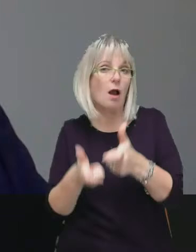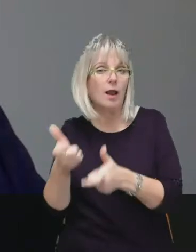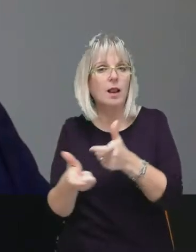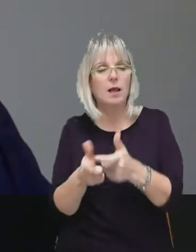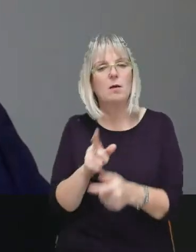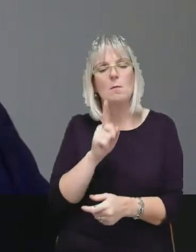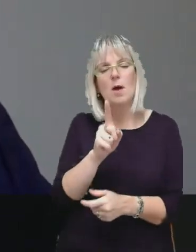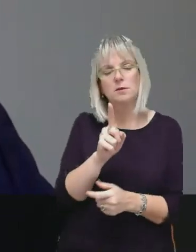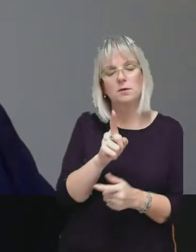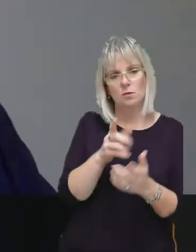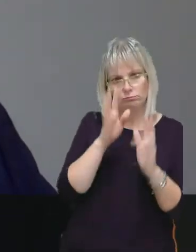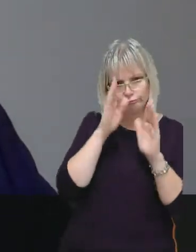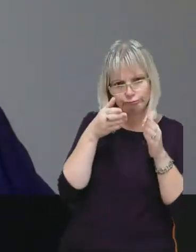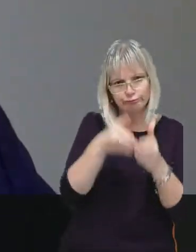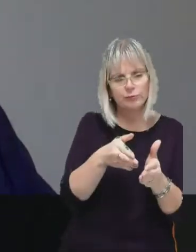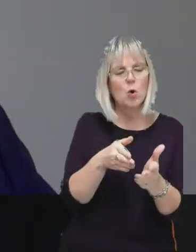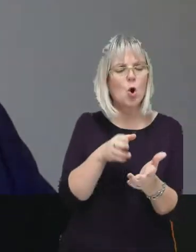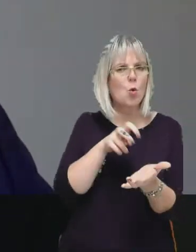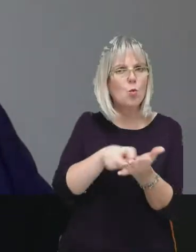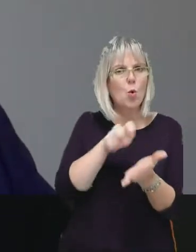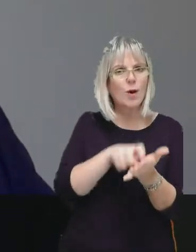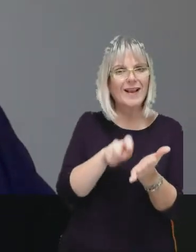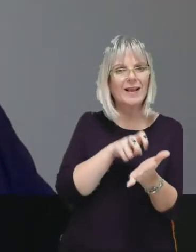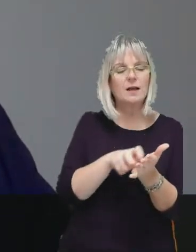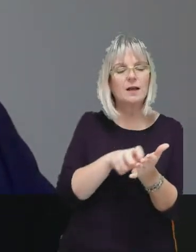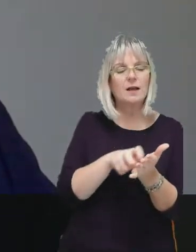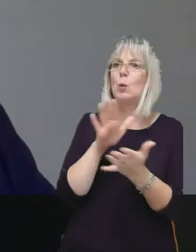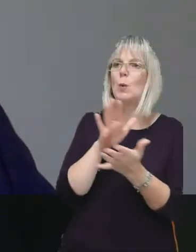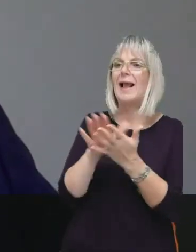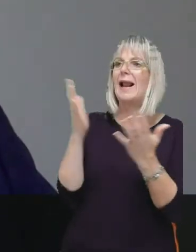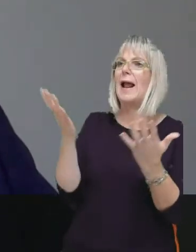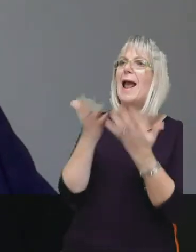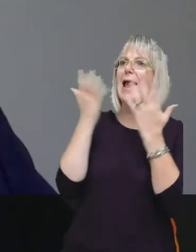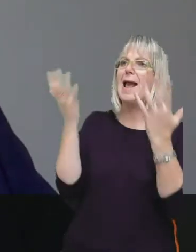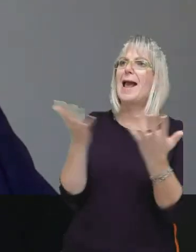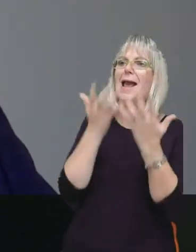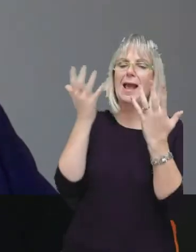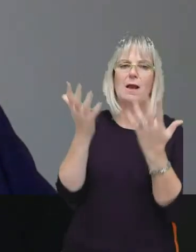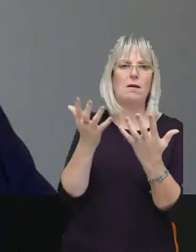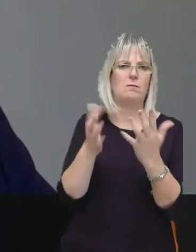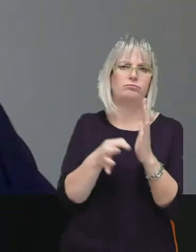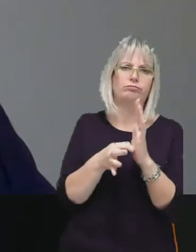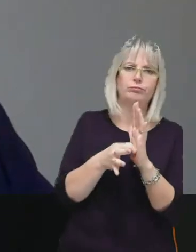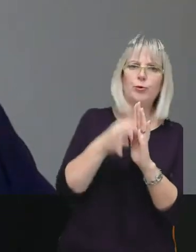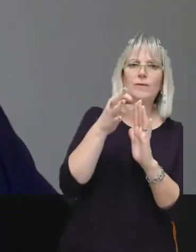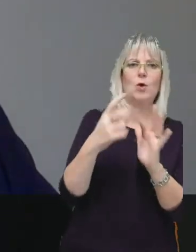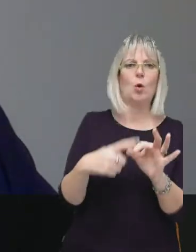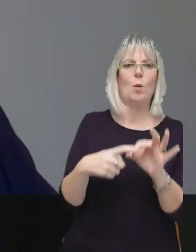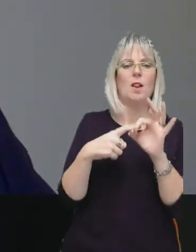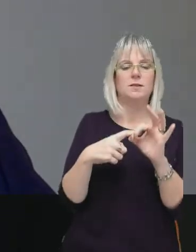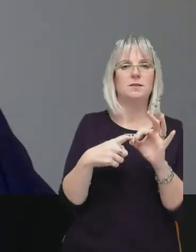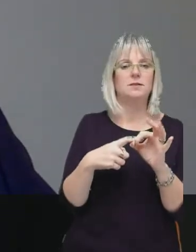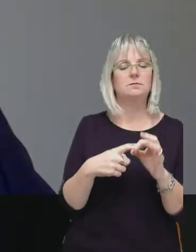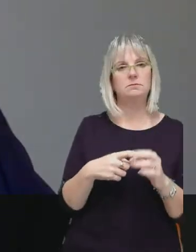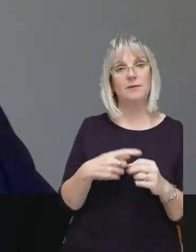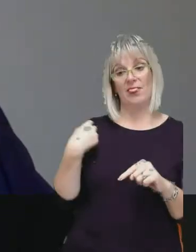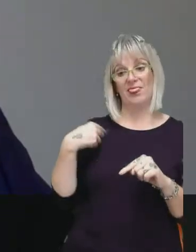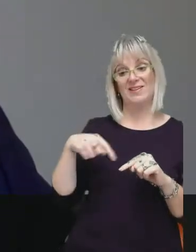to clean up our air. We've had data out this week that has shown that schools all across London